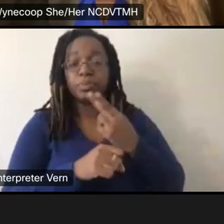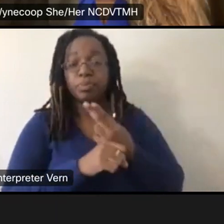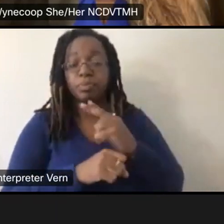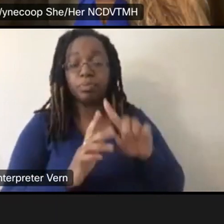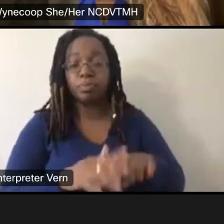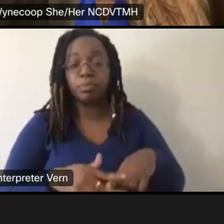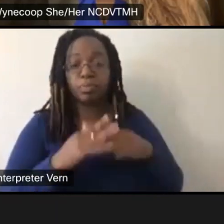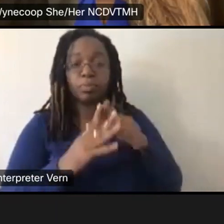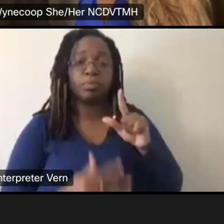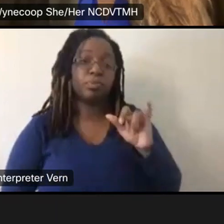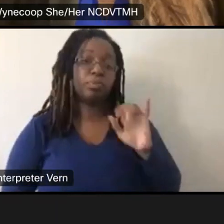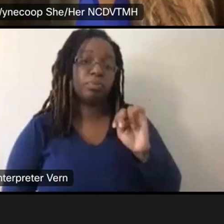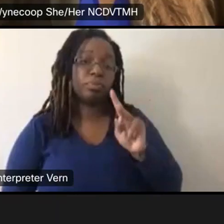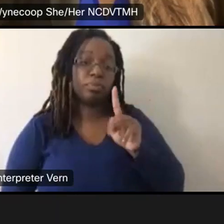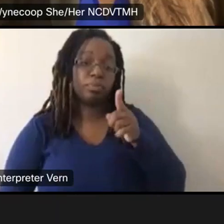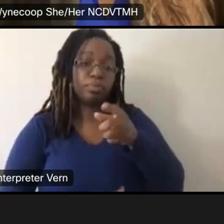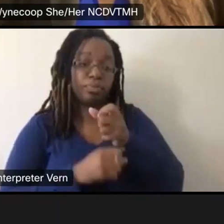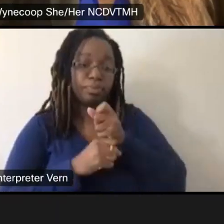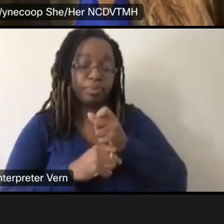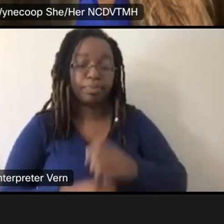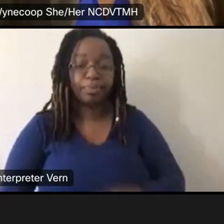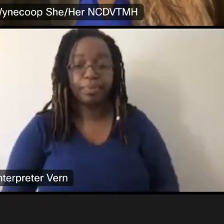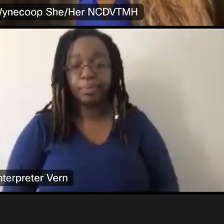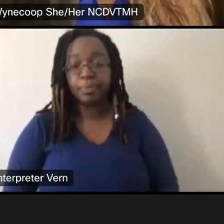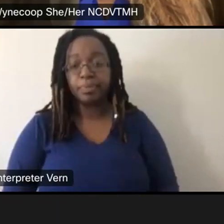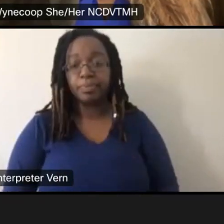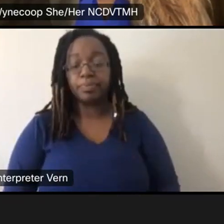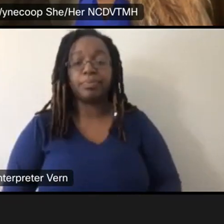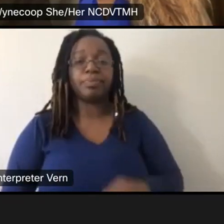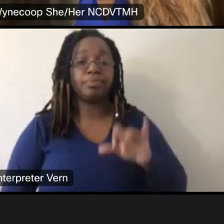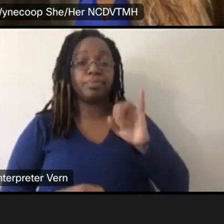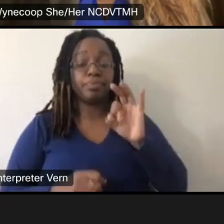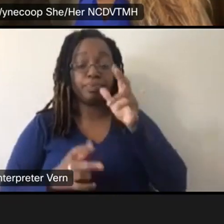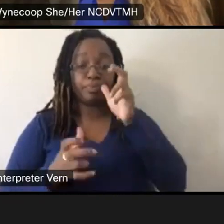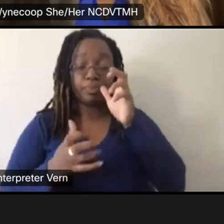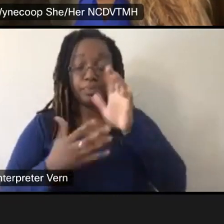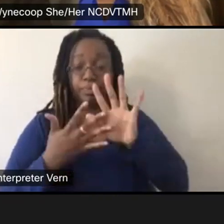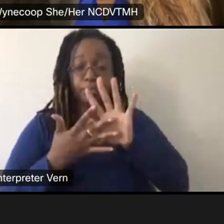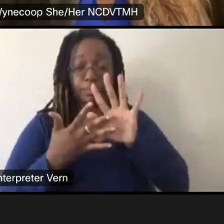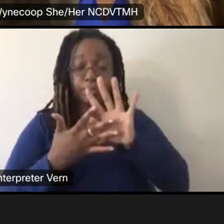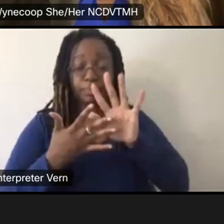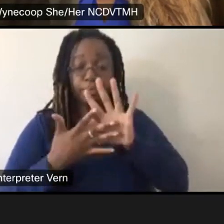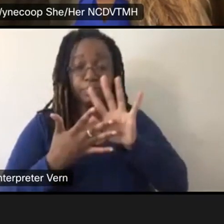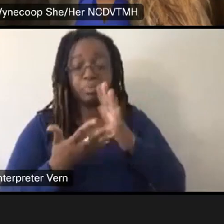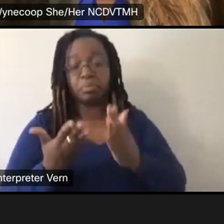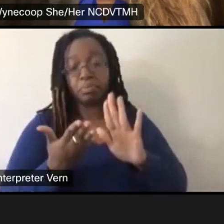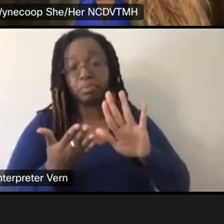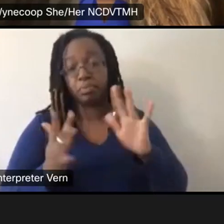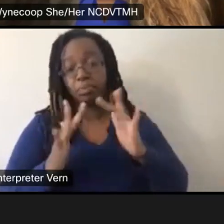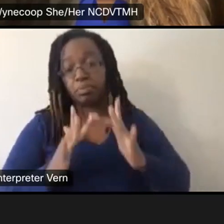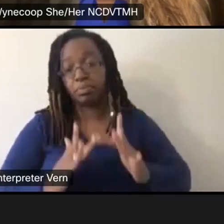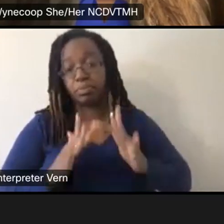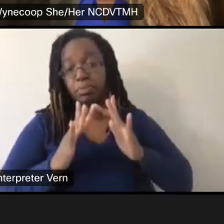emailed to you. If the sound is unclear, it is likely due to an unstable internet connection. If